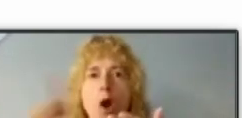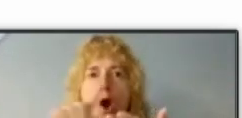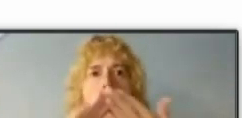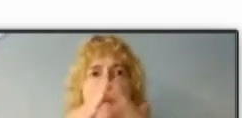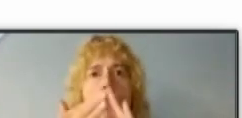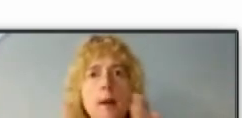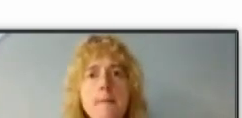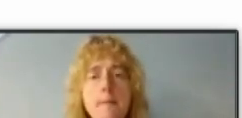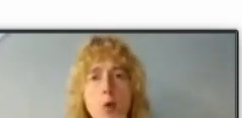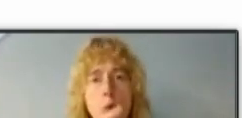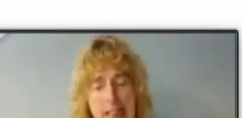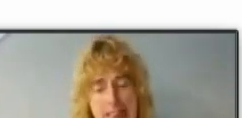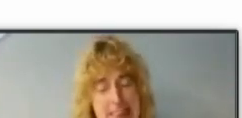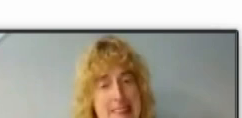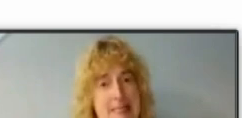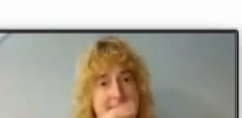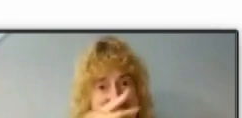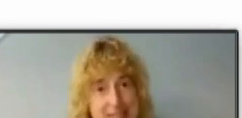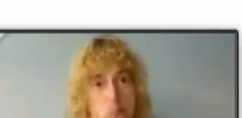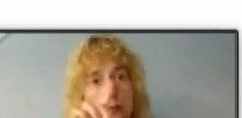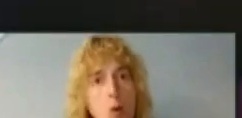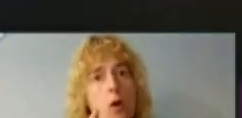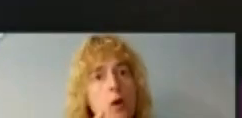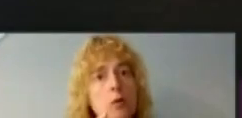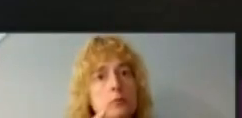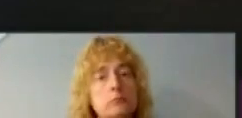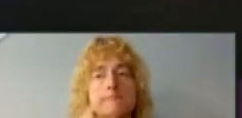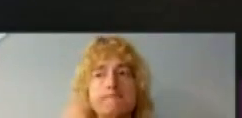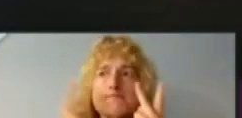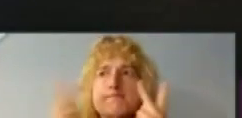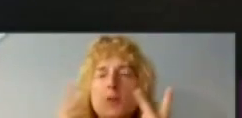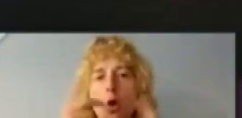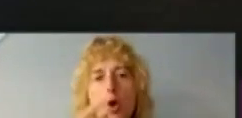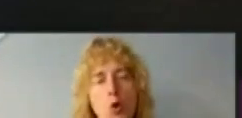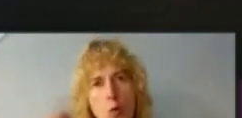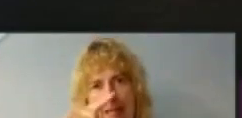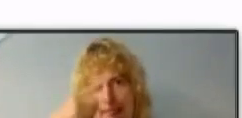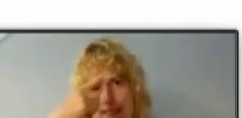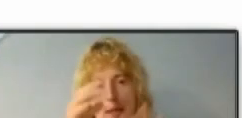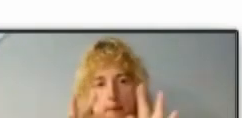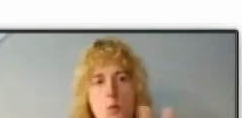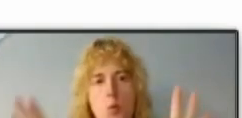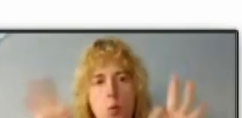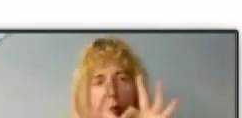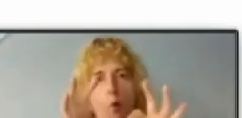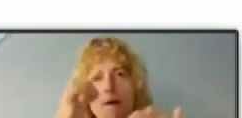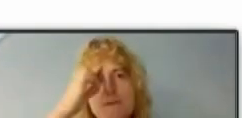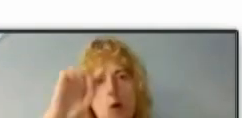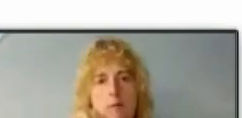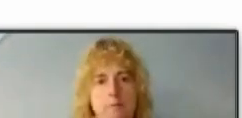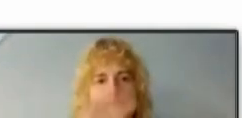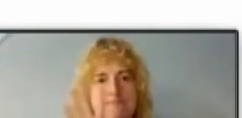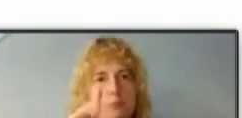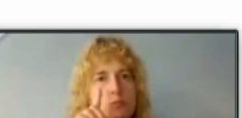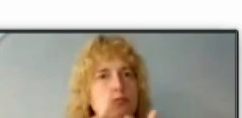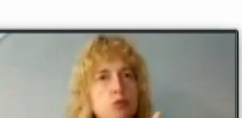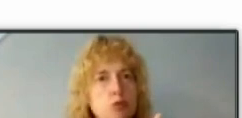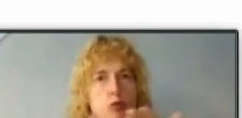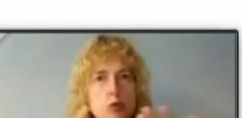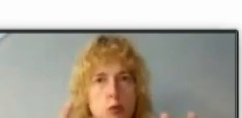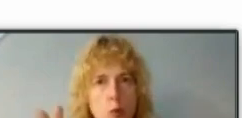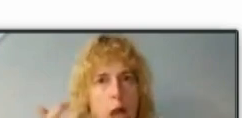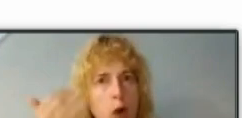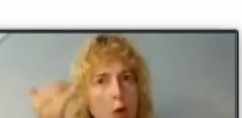in Detroit communities, about what you think is important when it comes to COVID-19 research. And in